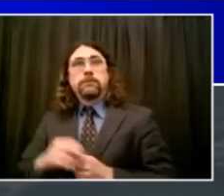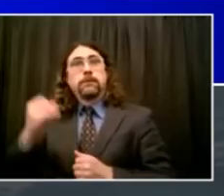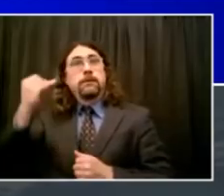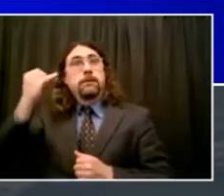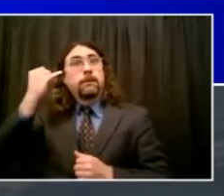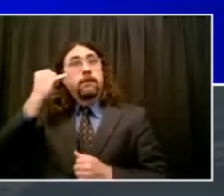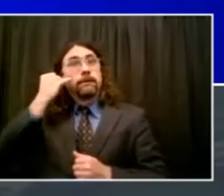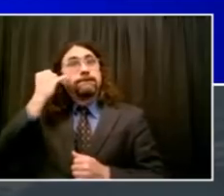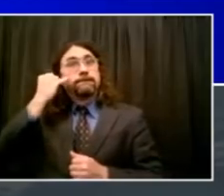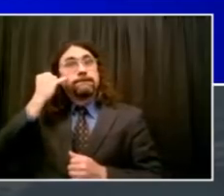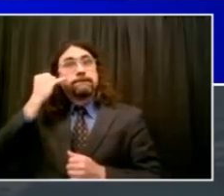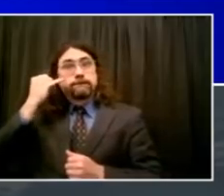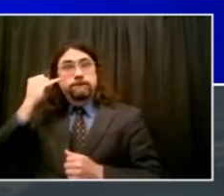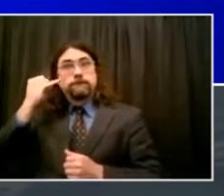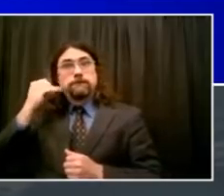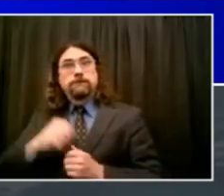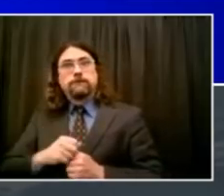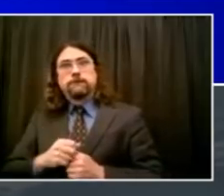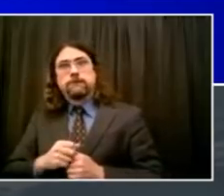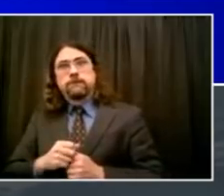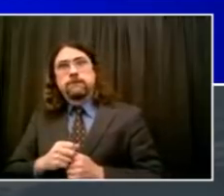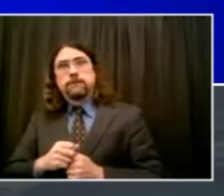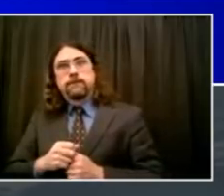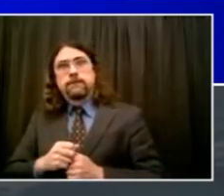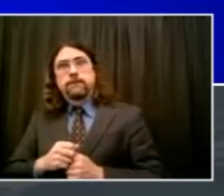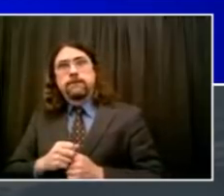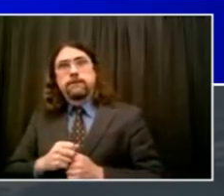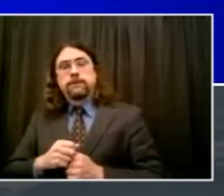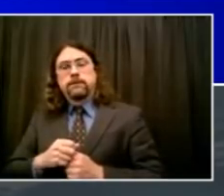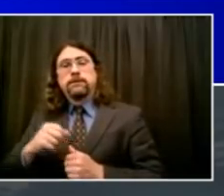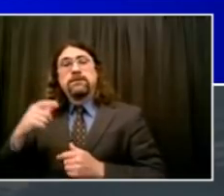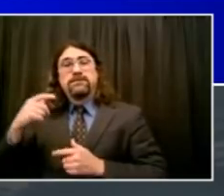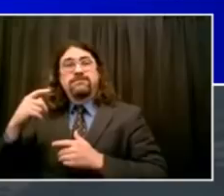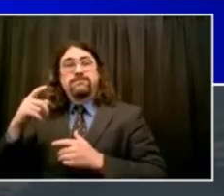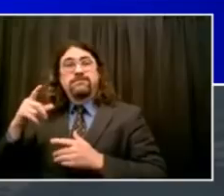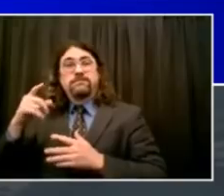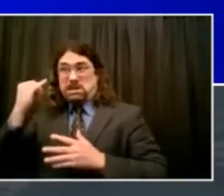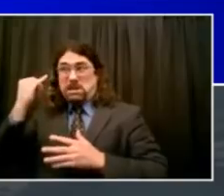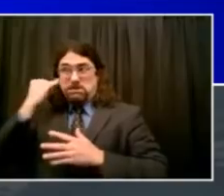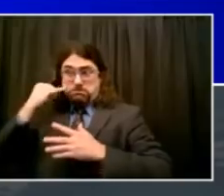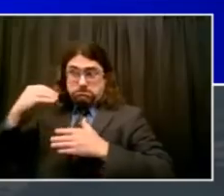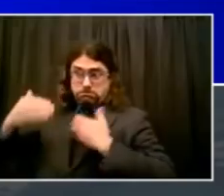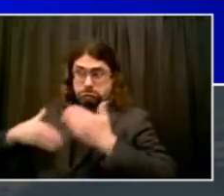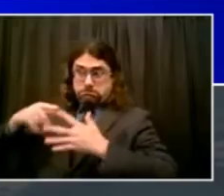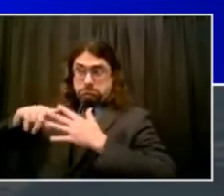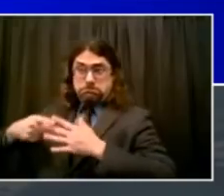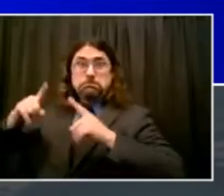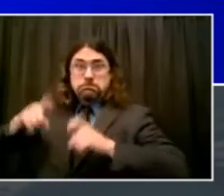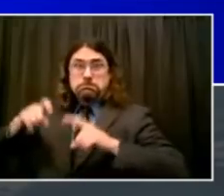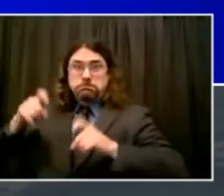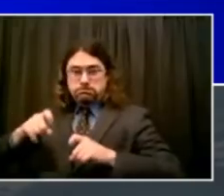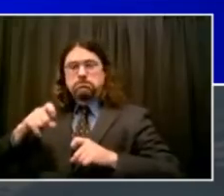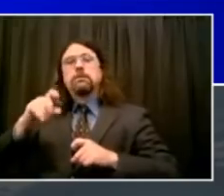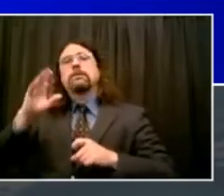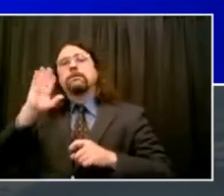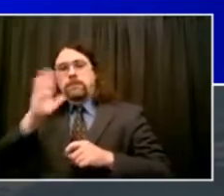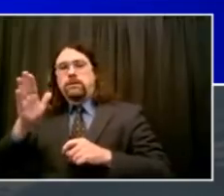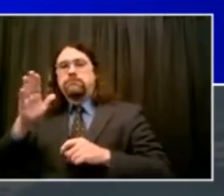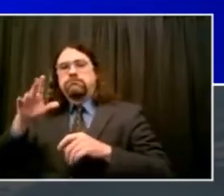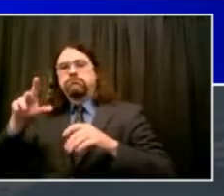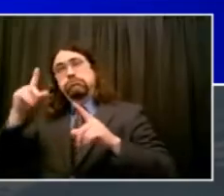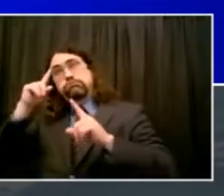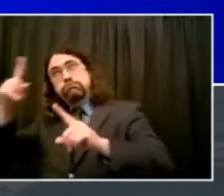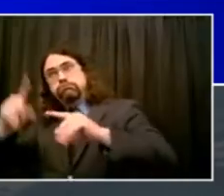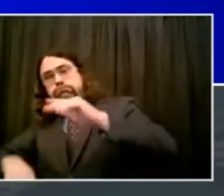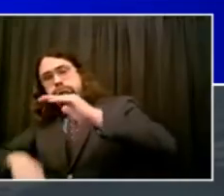tests a day. And we want them. We want all the nursing homes. Again, we don't control them. There's a few that are in the domain of